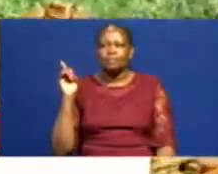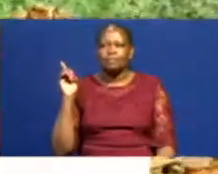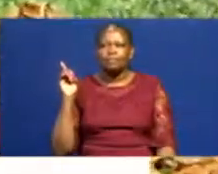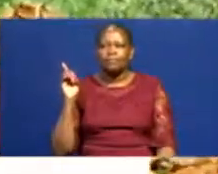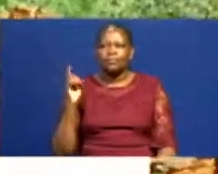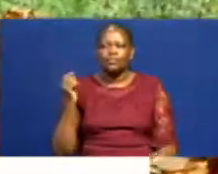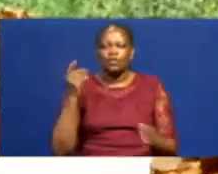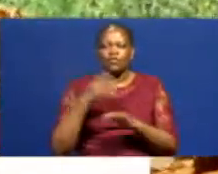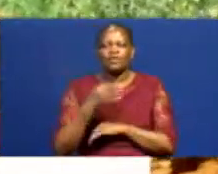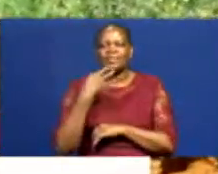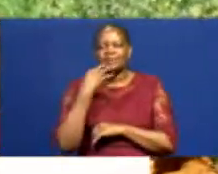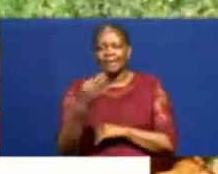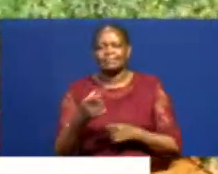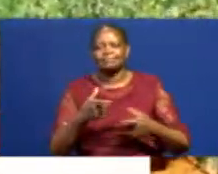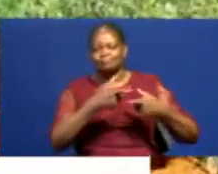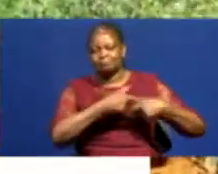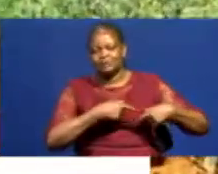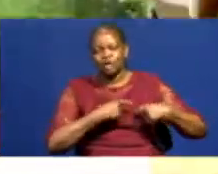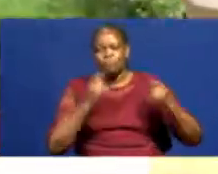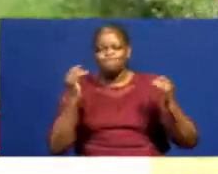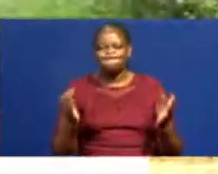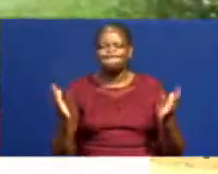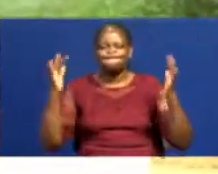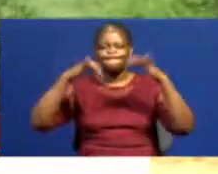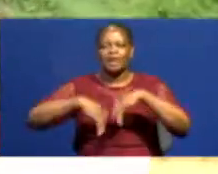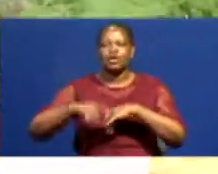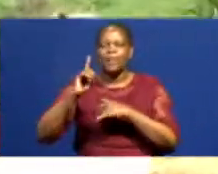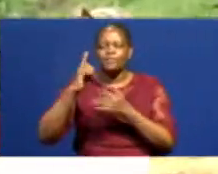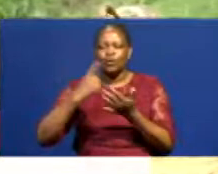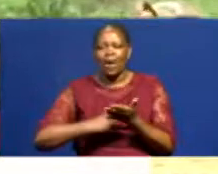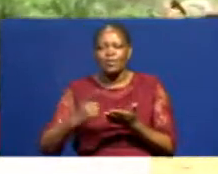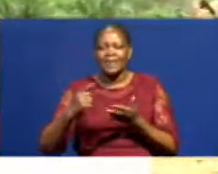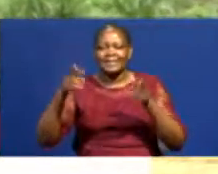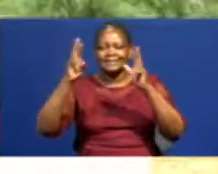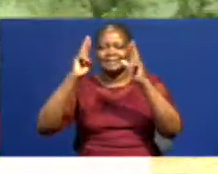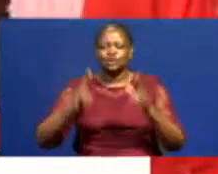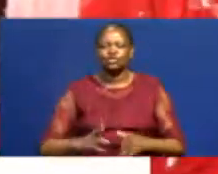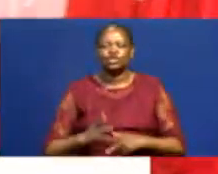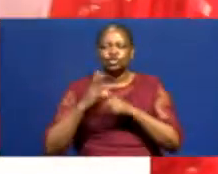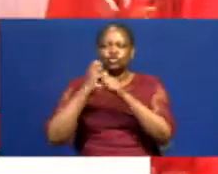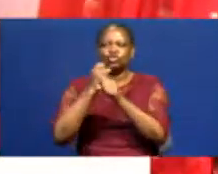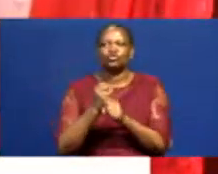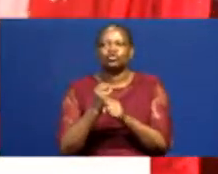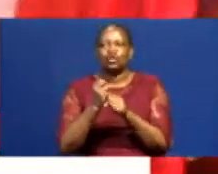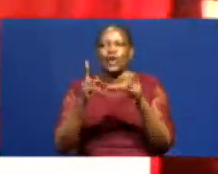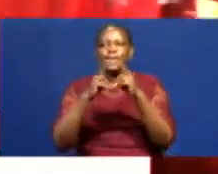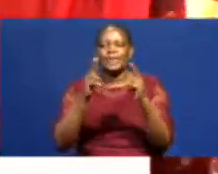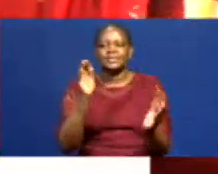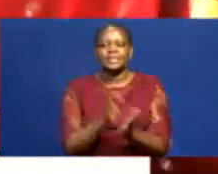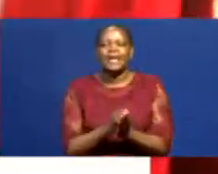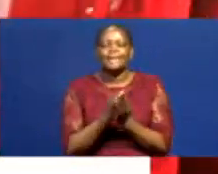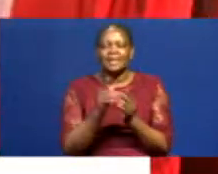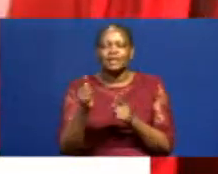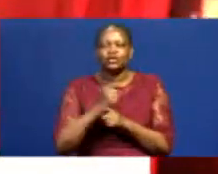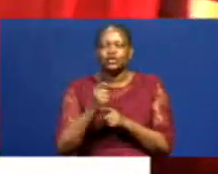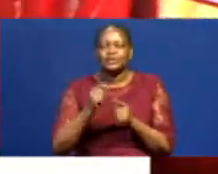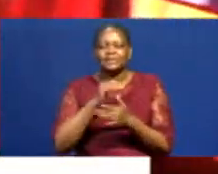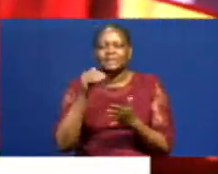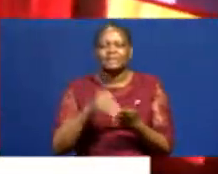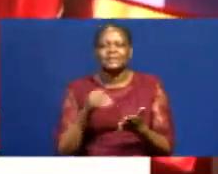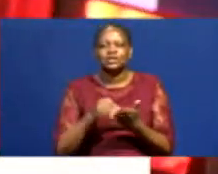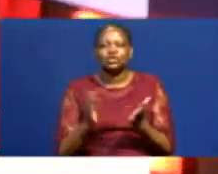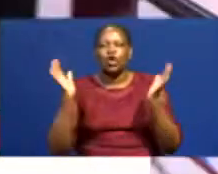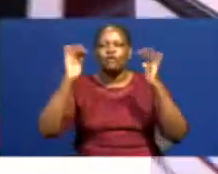Over 300 delegates have converged in Nairobi for a week-long International Association of Peacekeeping Training Centers conference